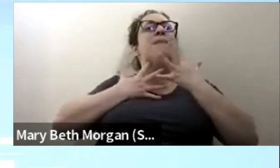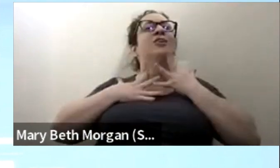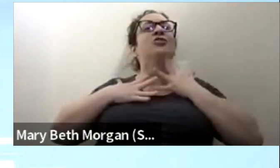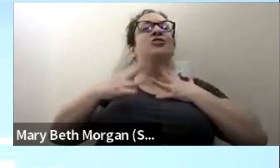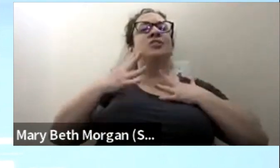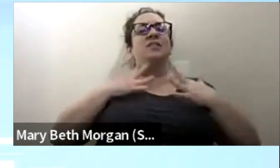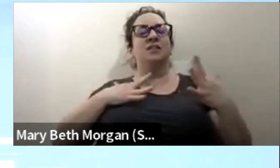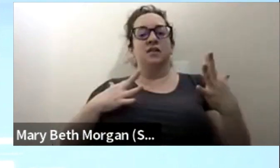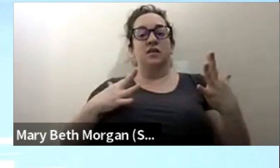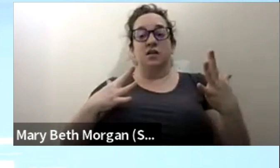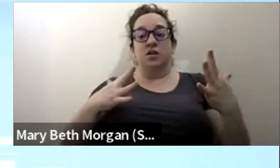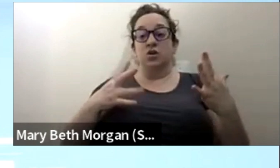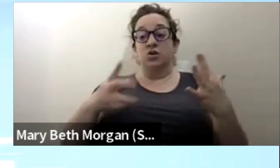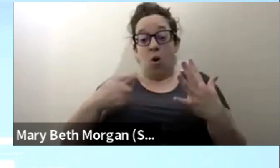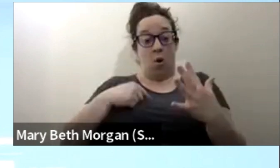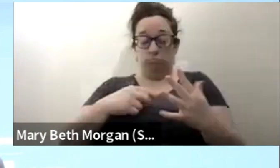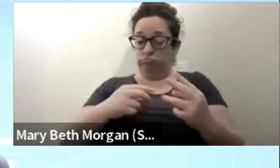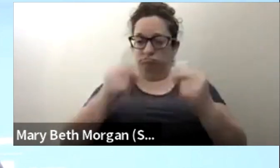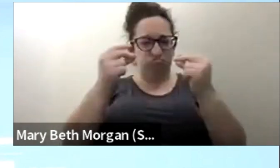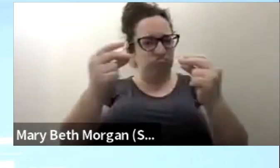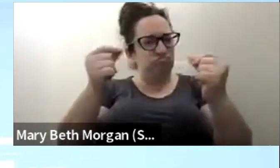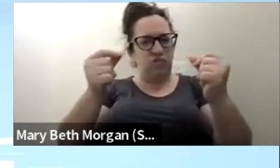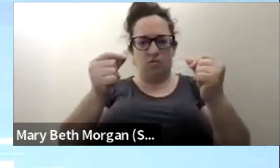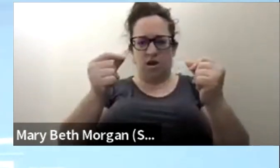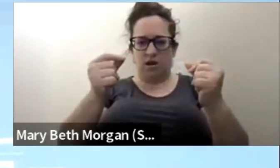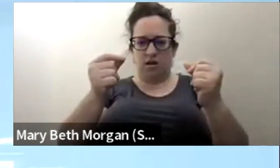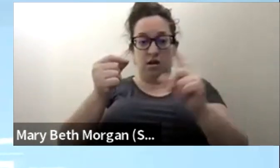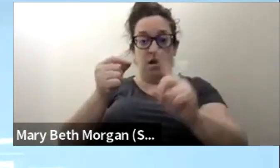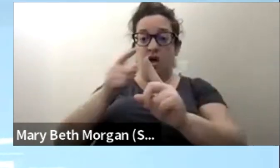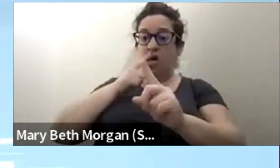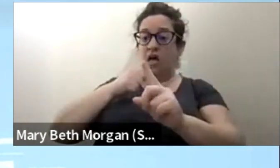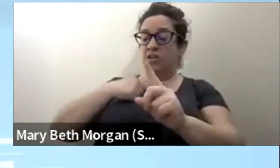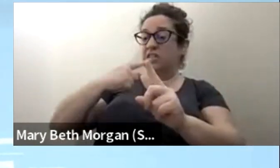if you take this and you want to, you know, and if you're,